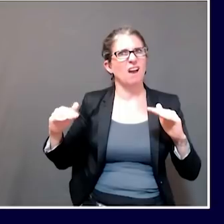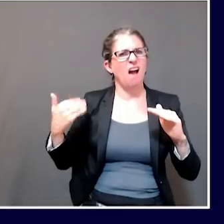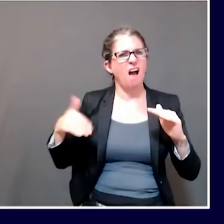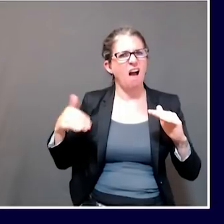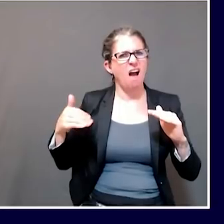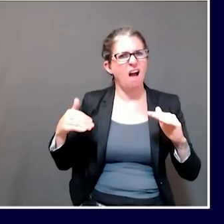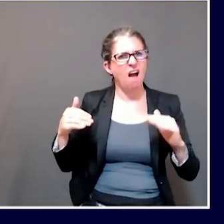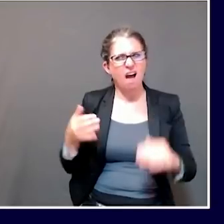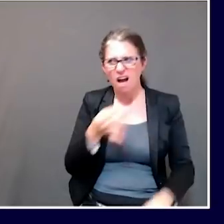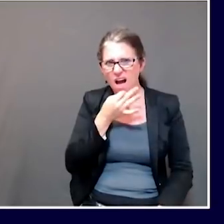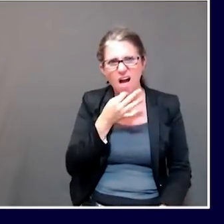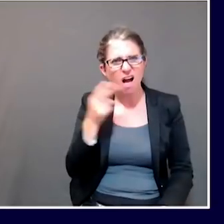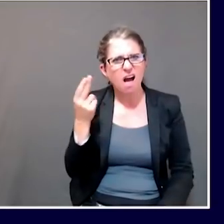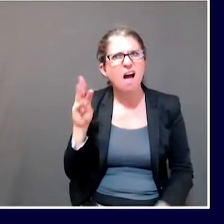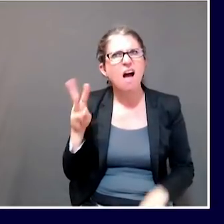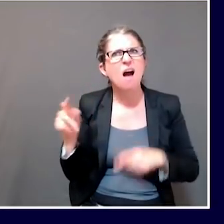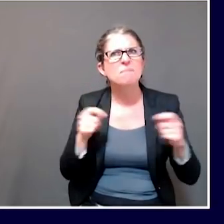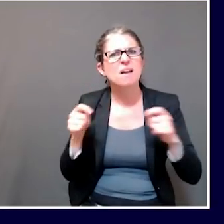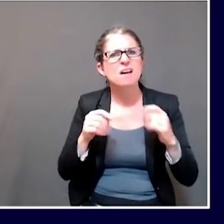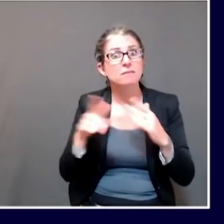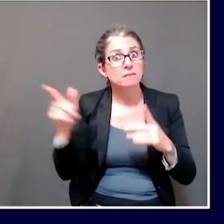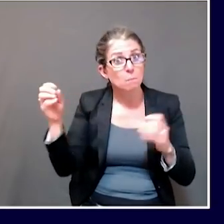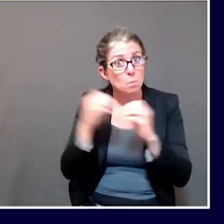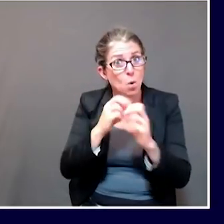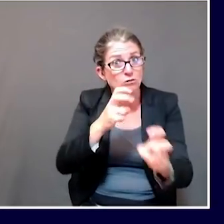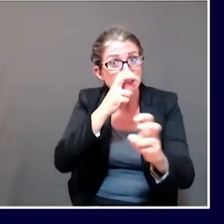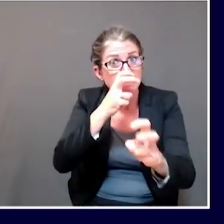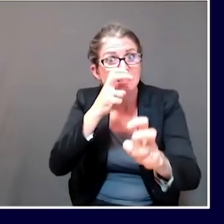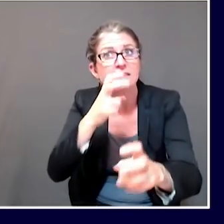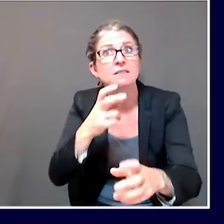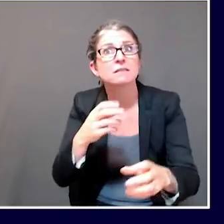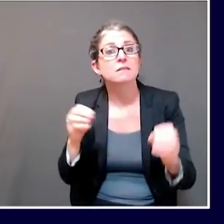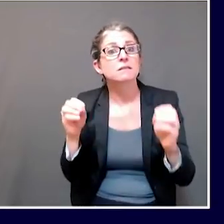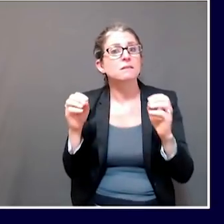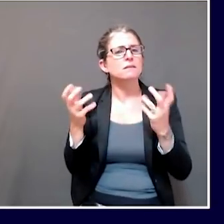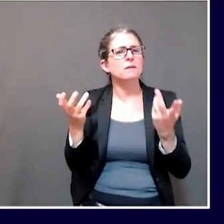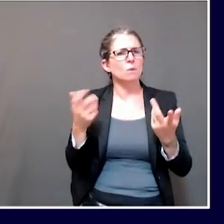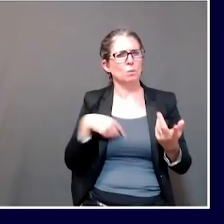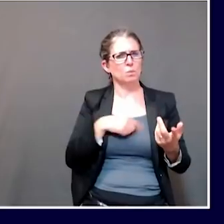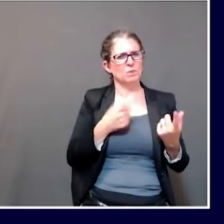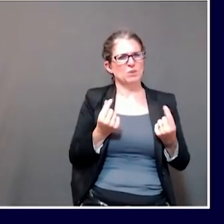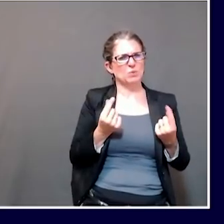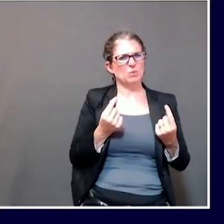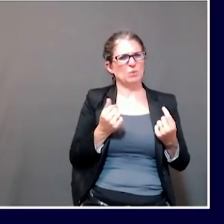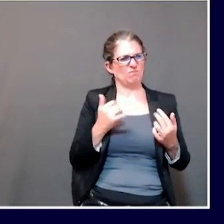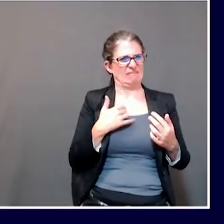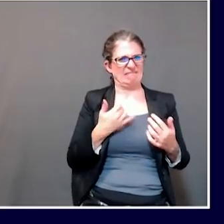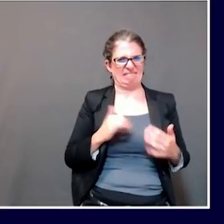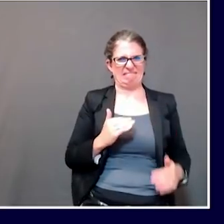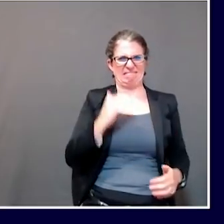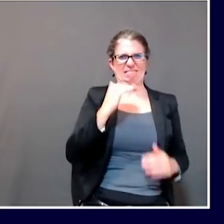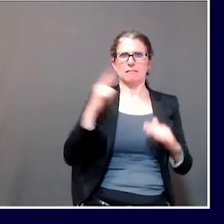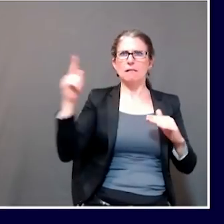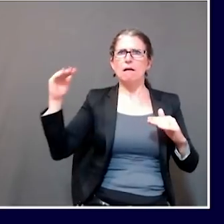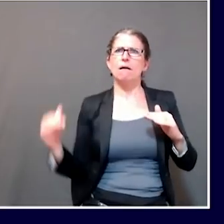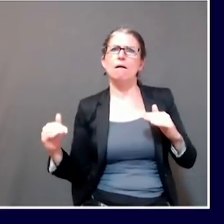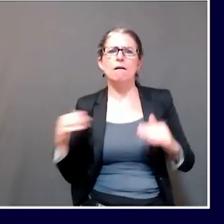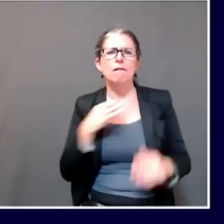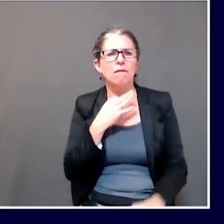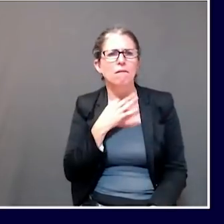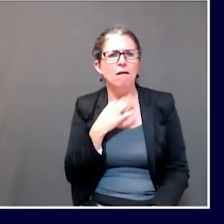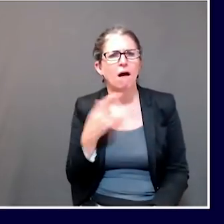some restrictions just a little bit sooner, not a whole lot sooner than Maine. But yeah, wondering what your thoughts are on that. Yeah. You know,